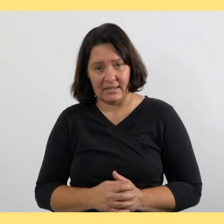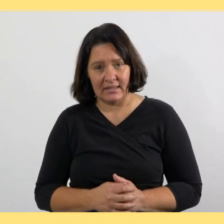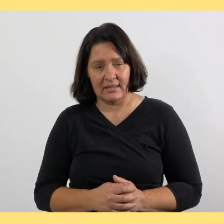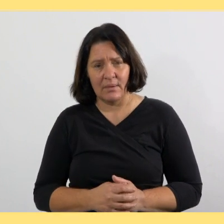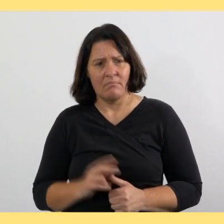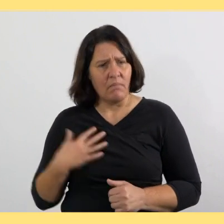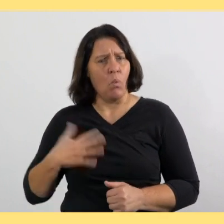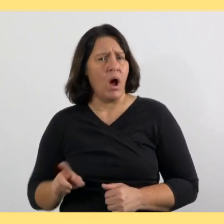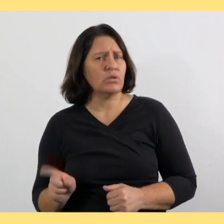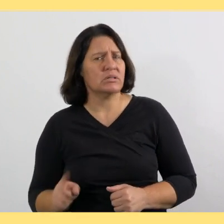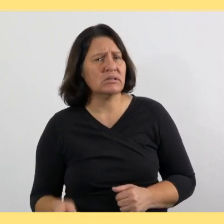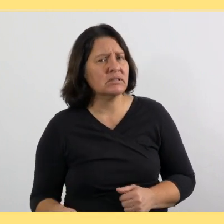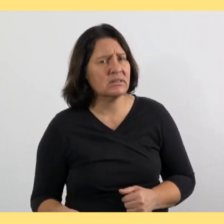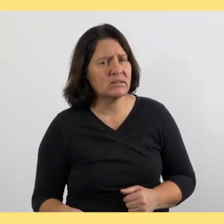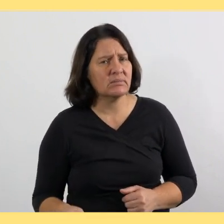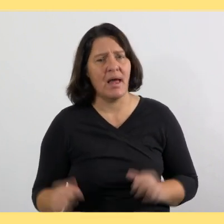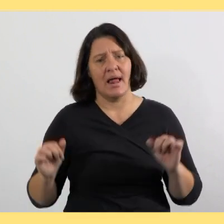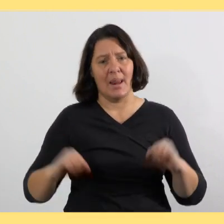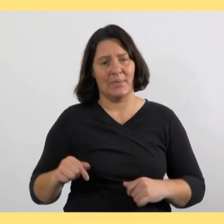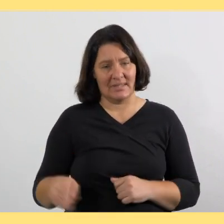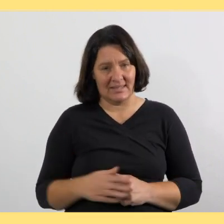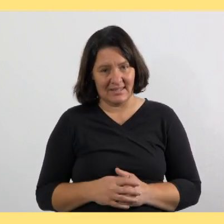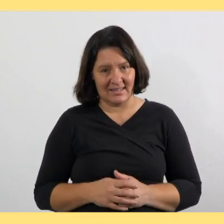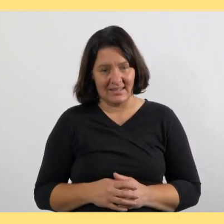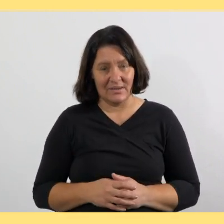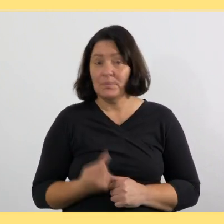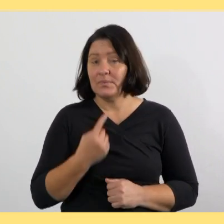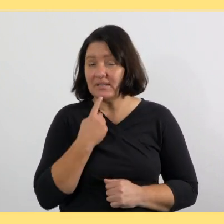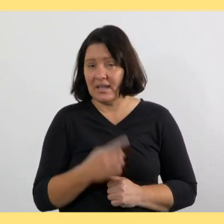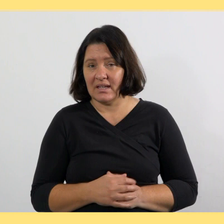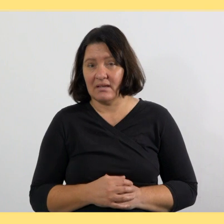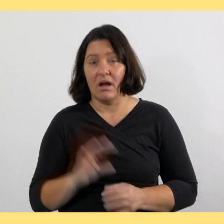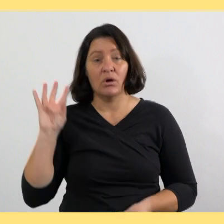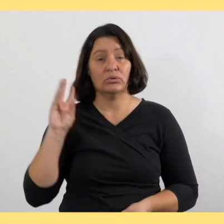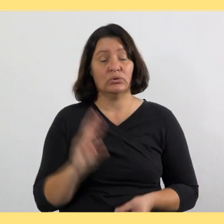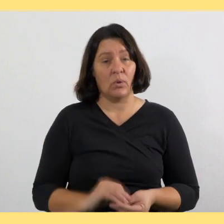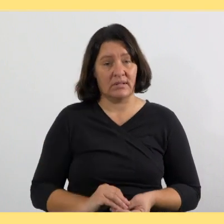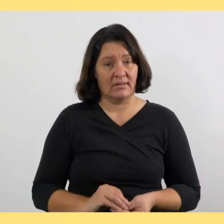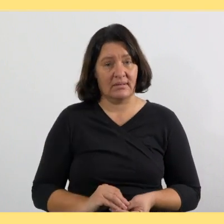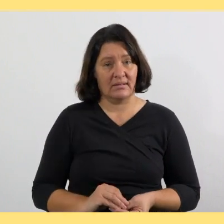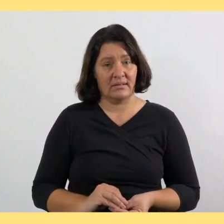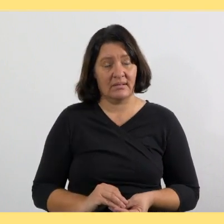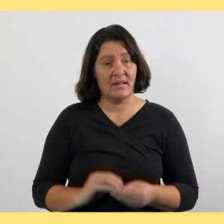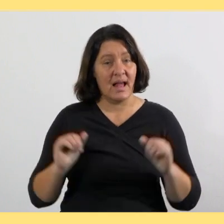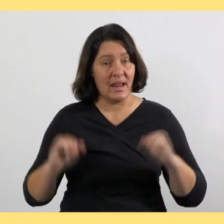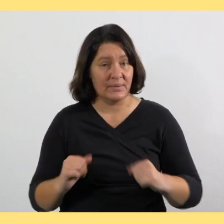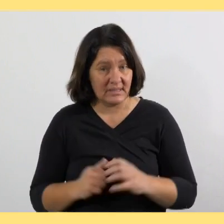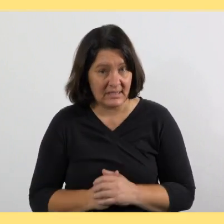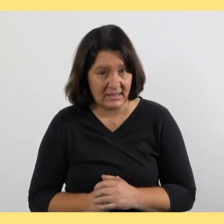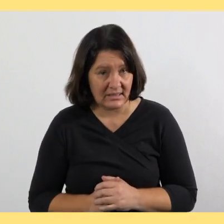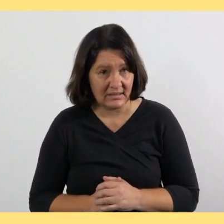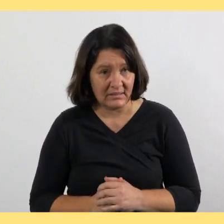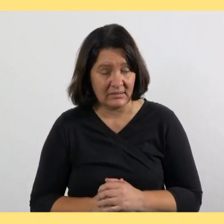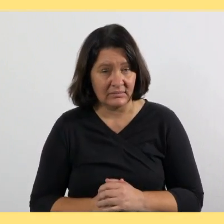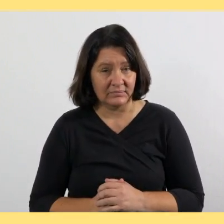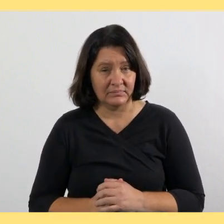say, what am I looking for? My allowances. I'll now say total